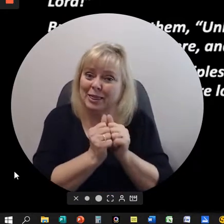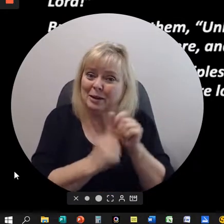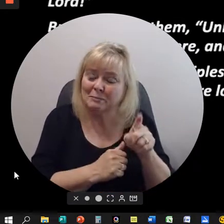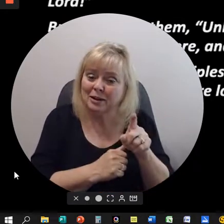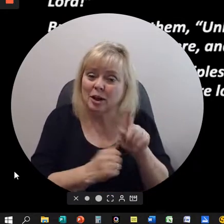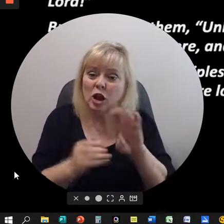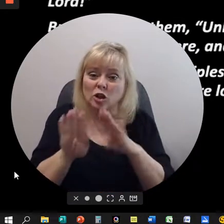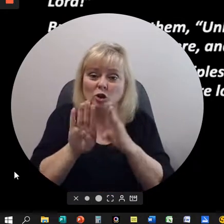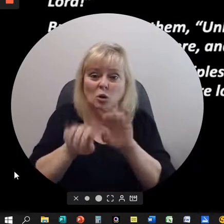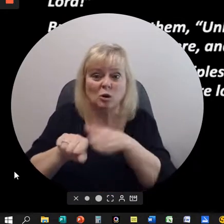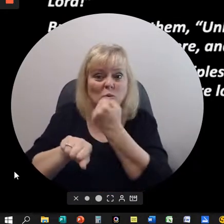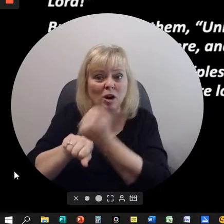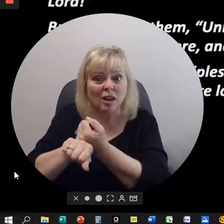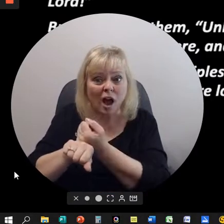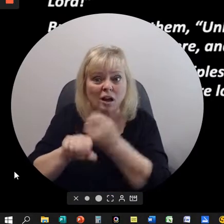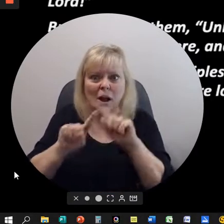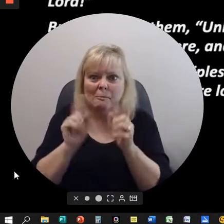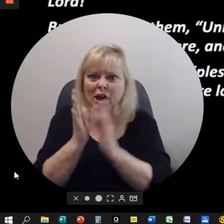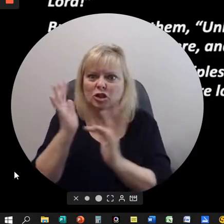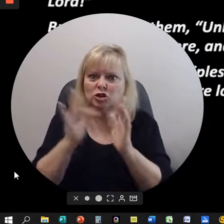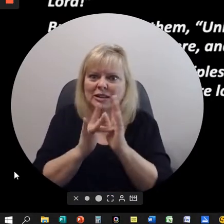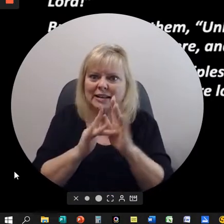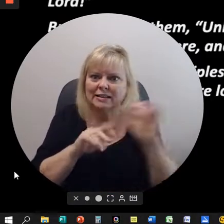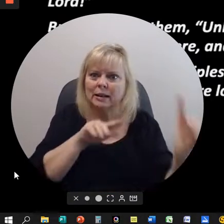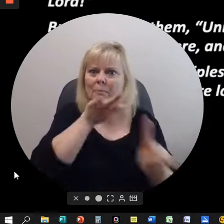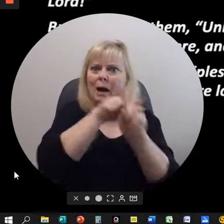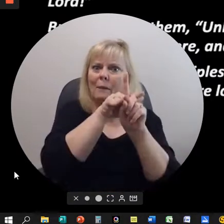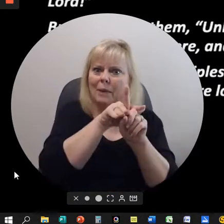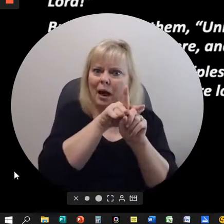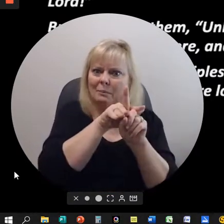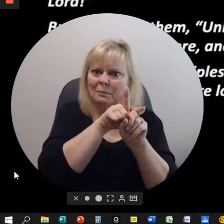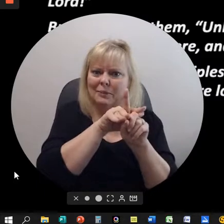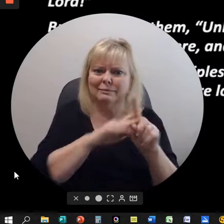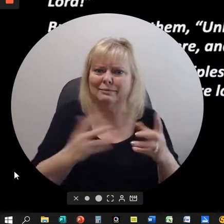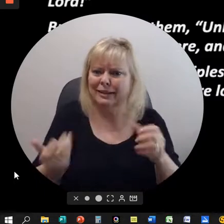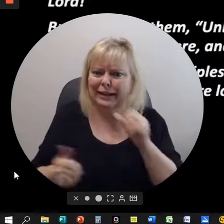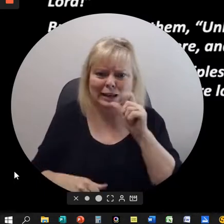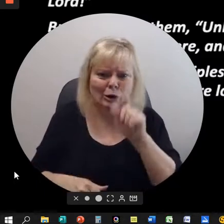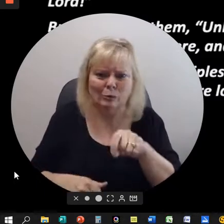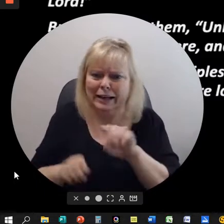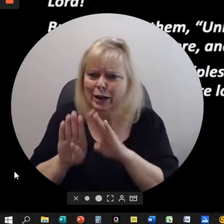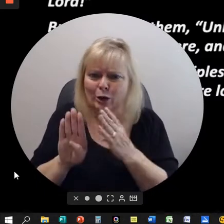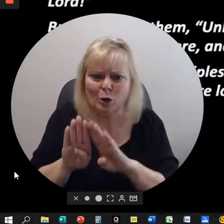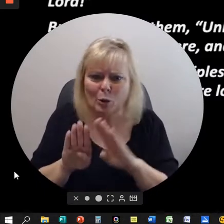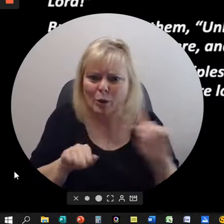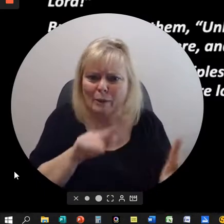Jesus came and stood among them and said, "Peace be with you."